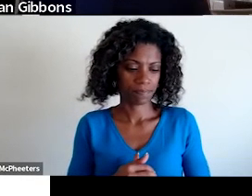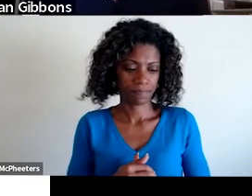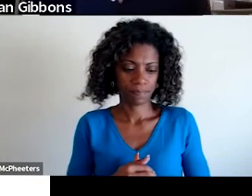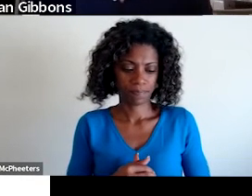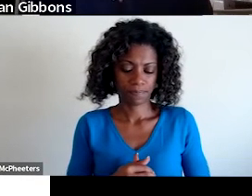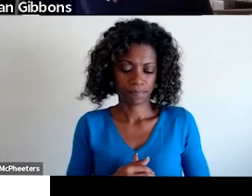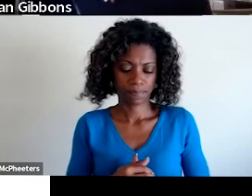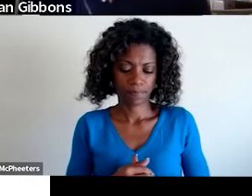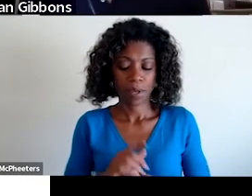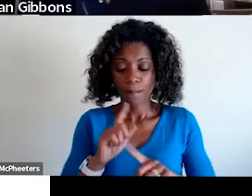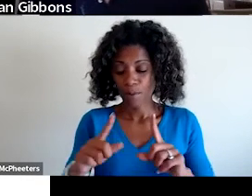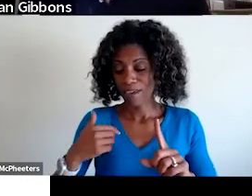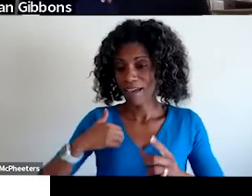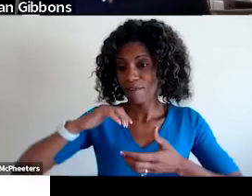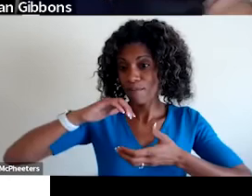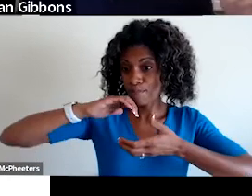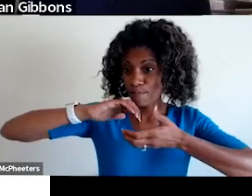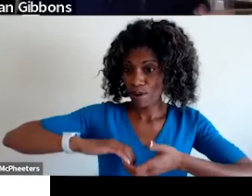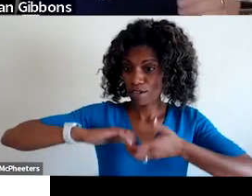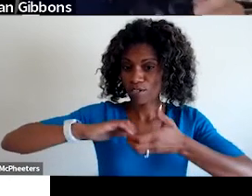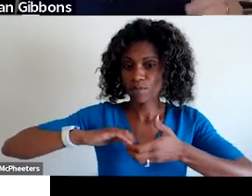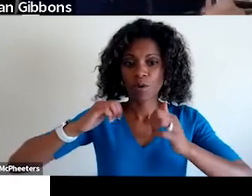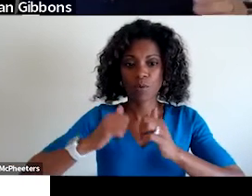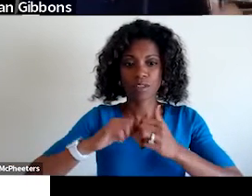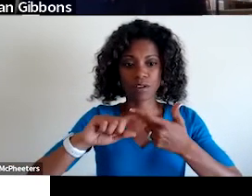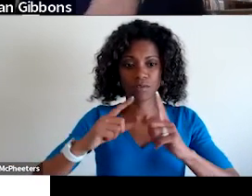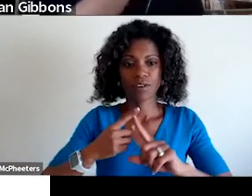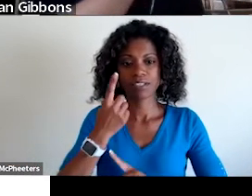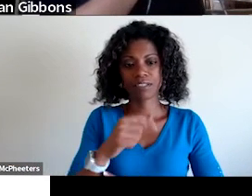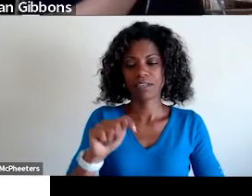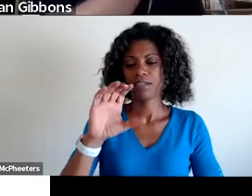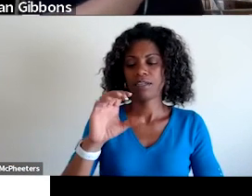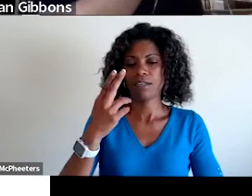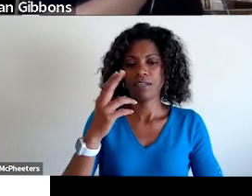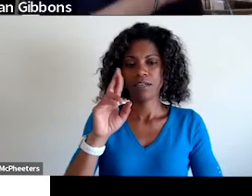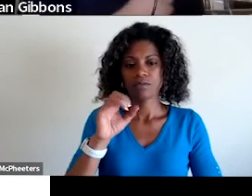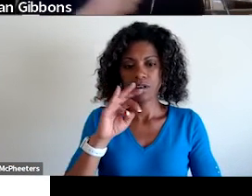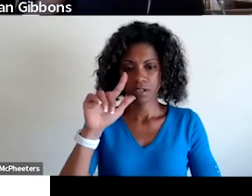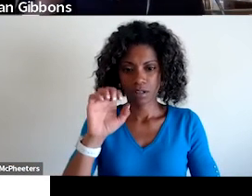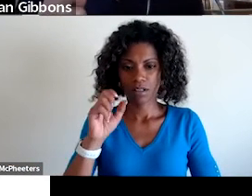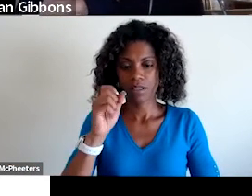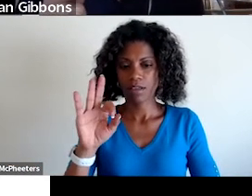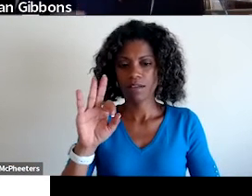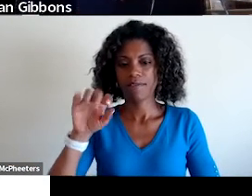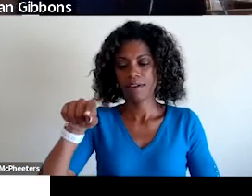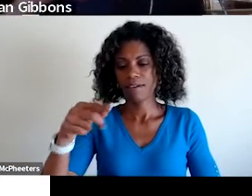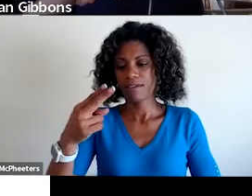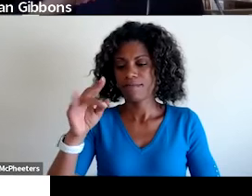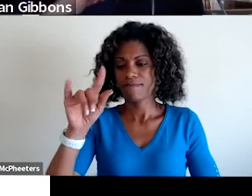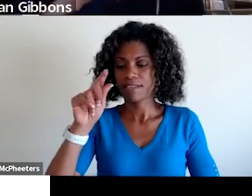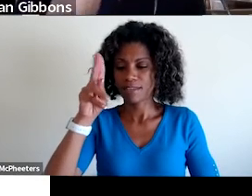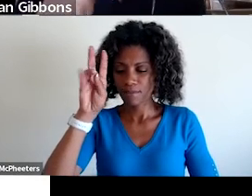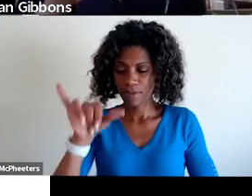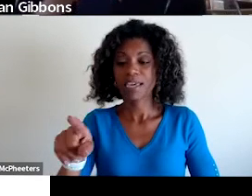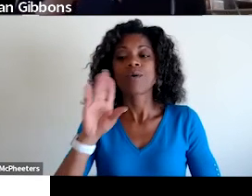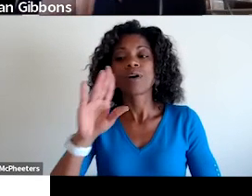we struck a partnership with our friends at the Chronicle of Philanthropy, and all of the main stage sessions that we'll be hosting in Seattle will be available live, streaming